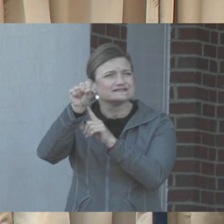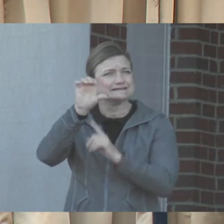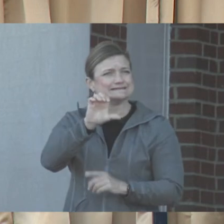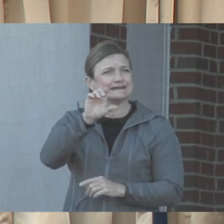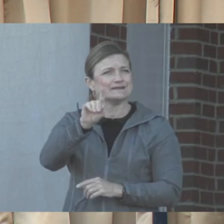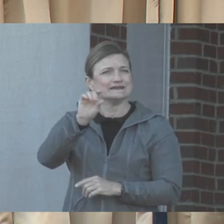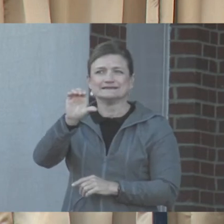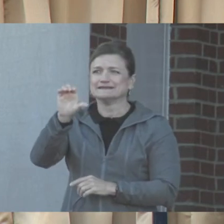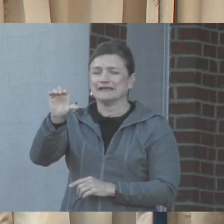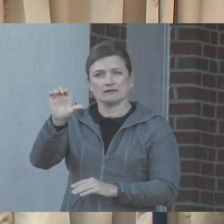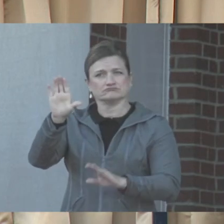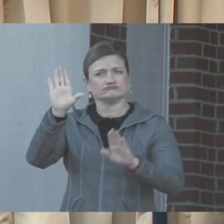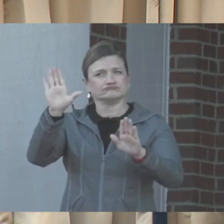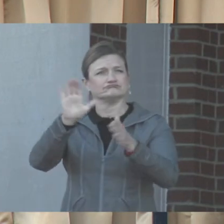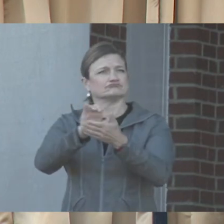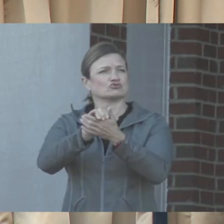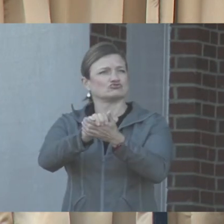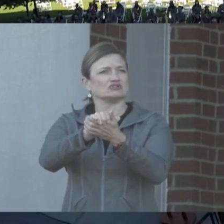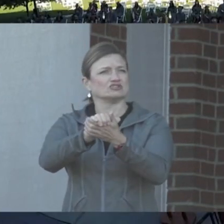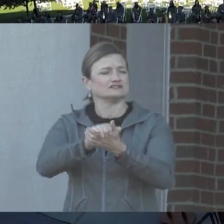Congratulations.